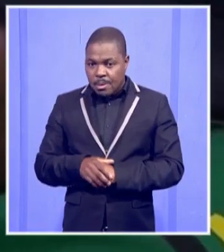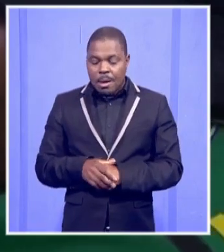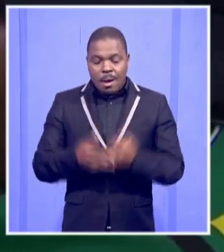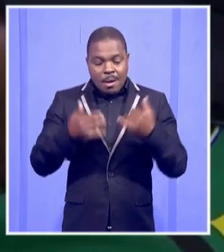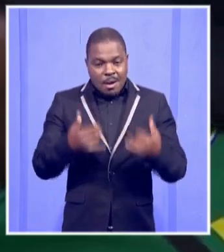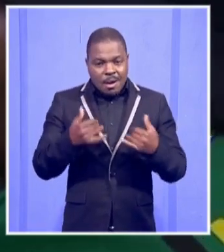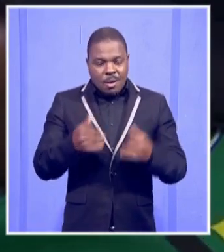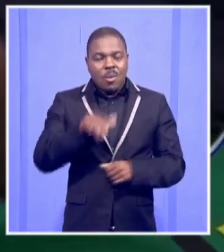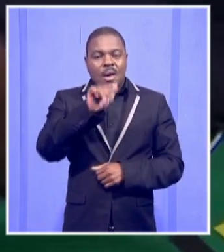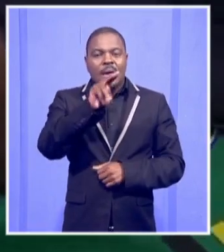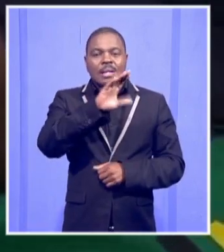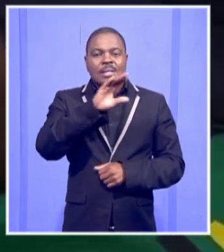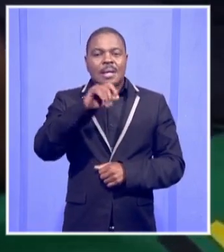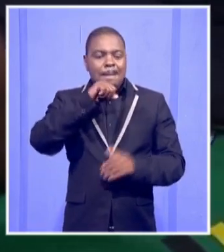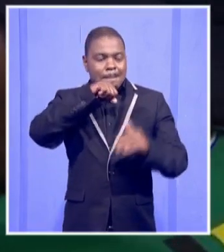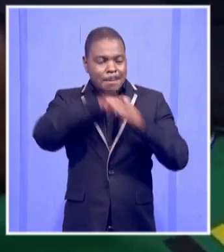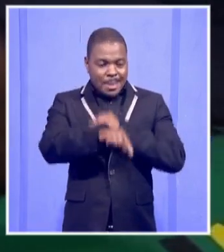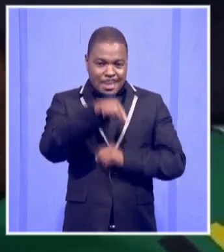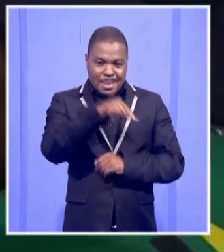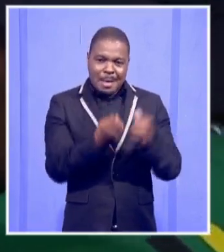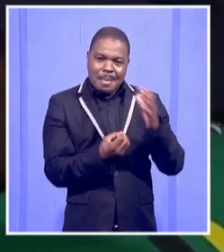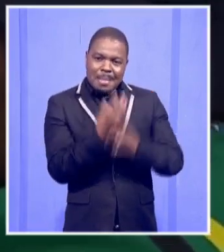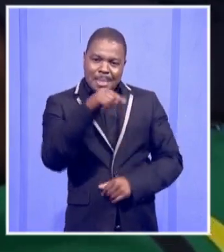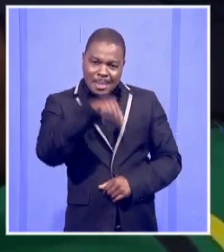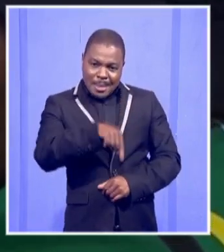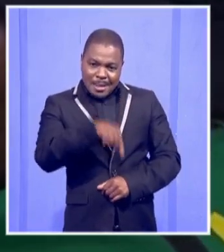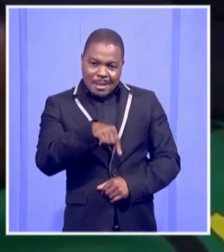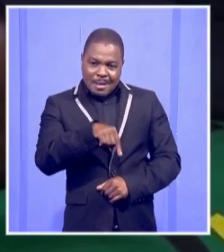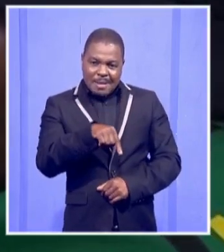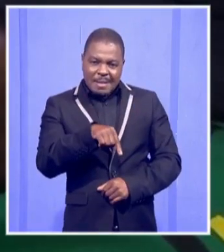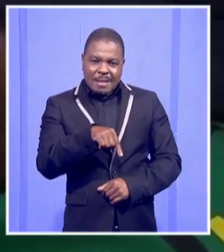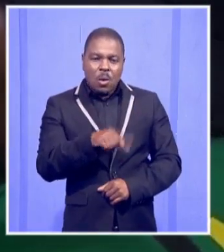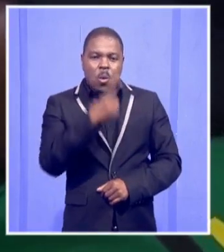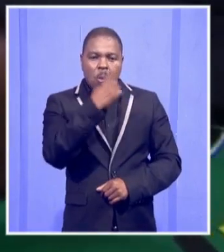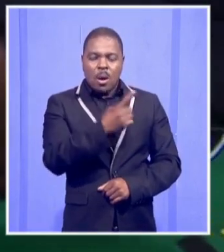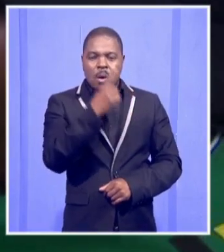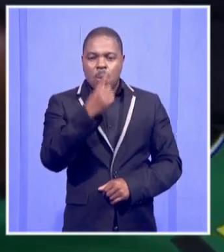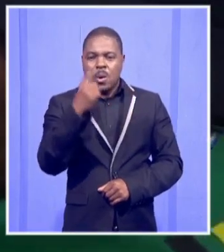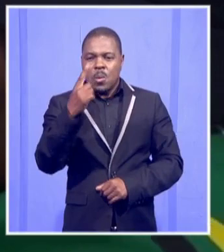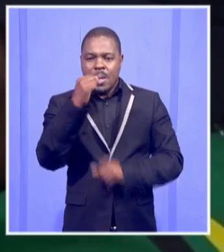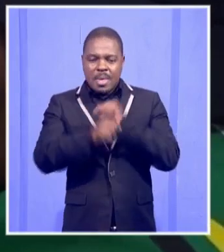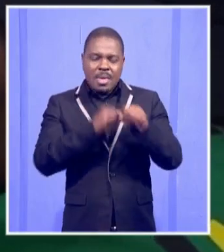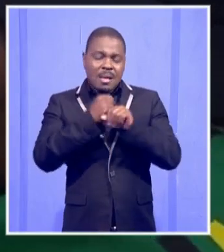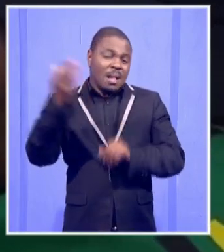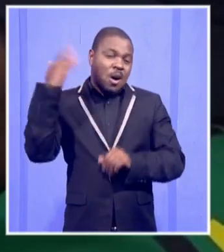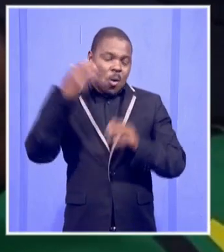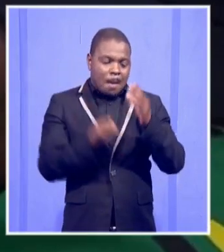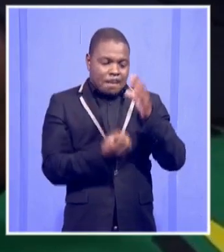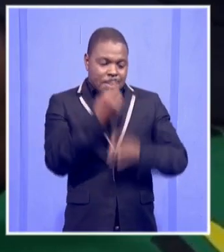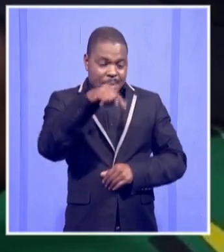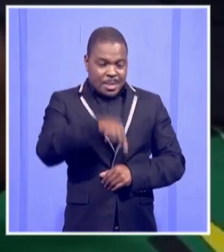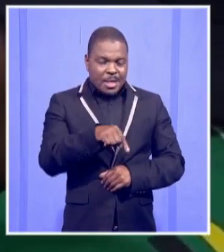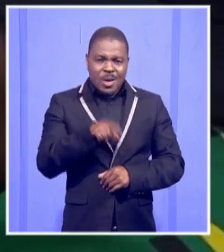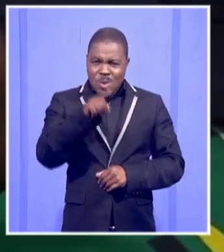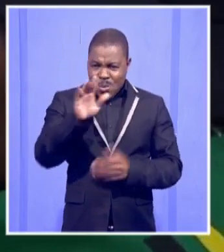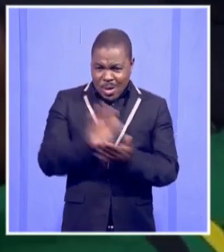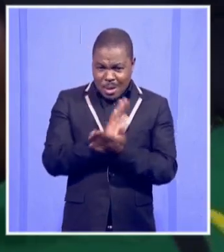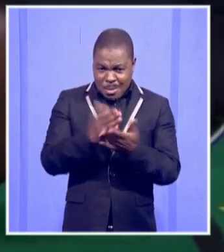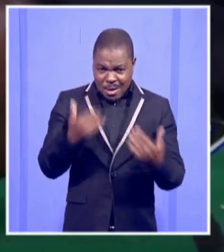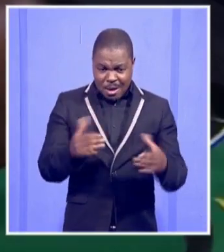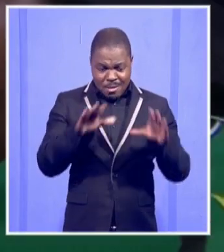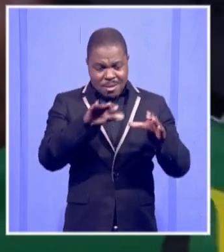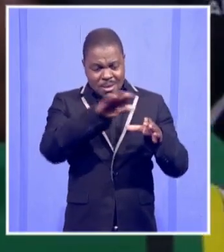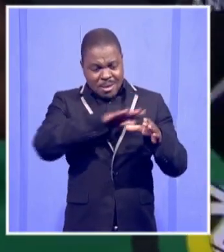of the ANC, where the ANC was founded 111 years ago, are you happy with the state of the ANC